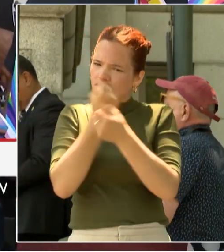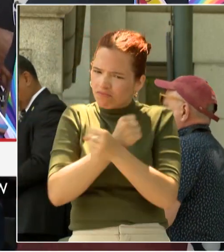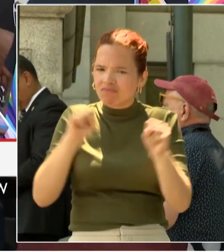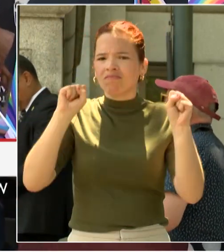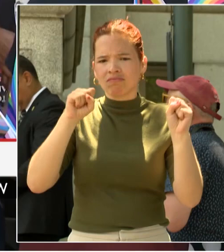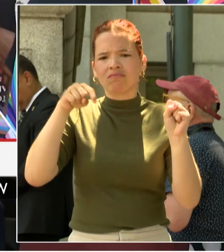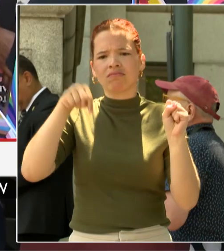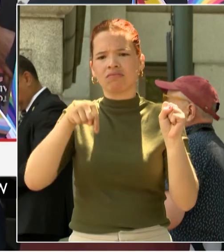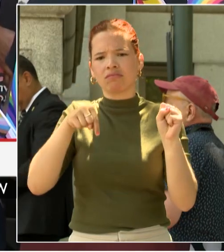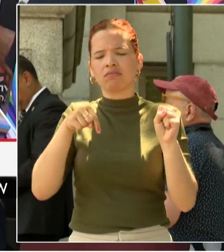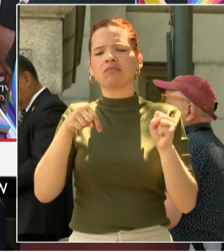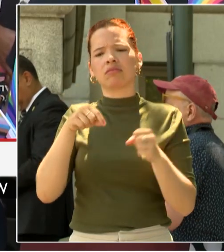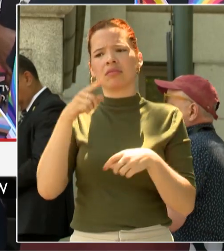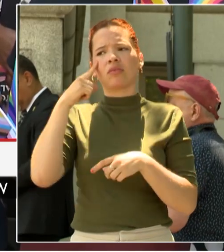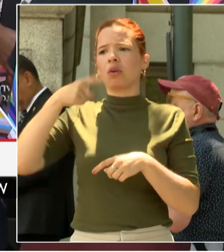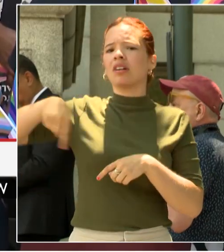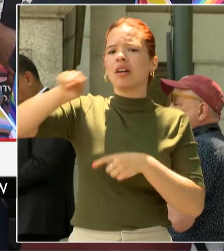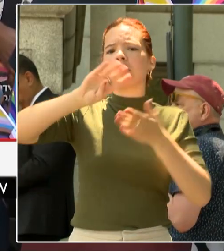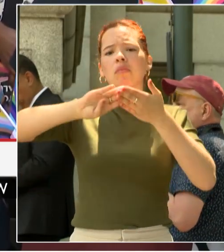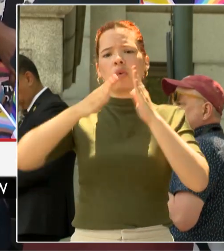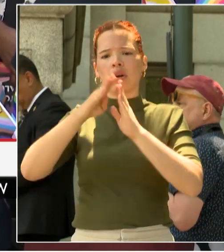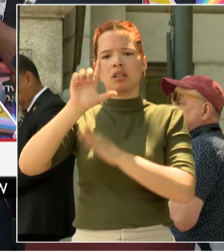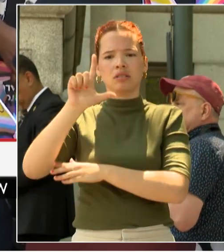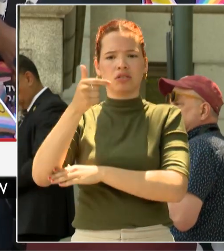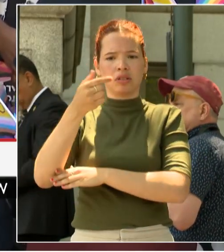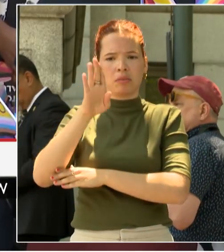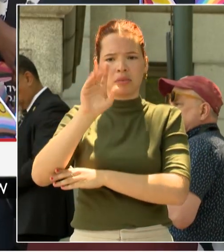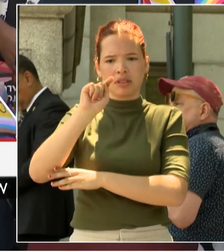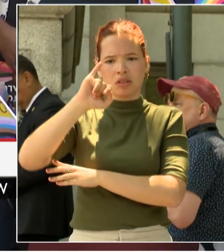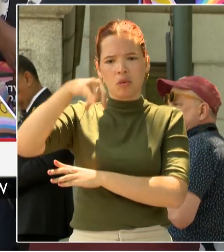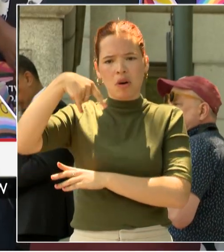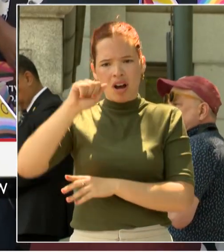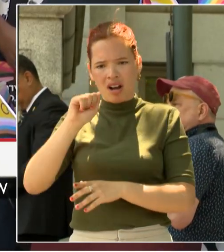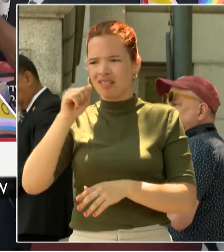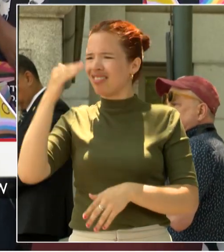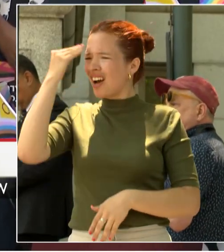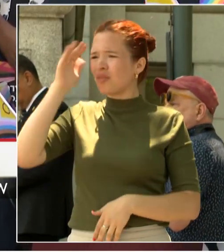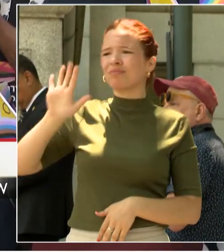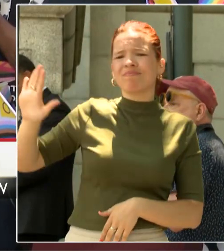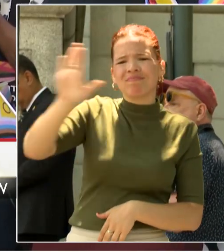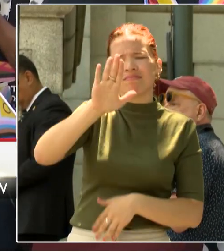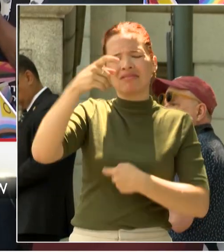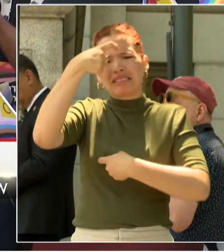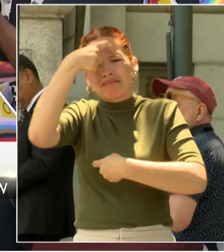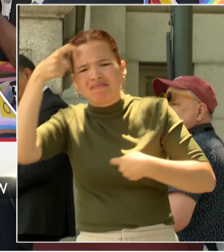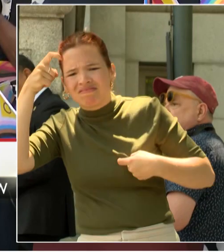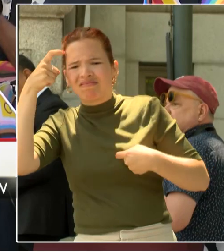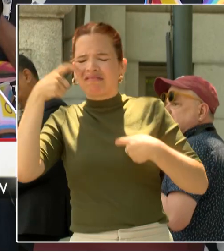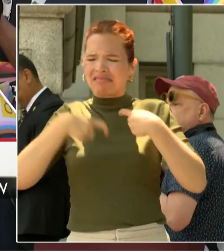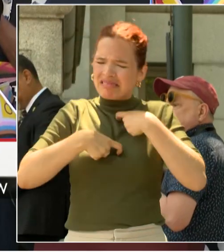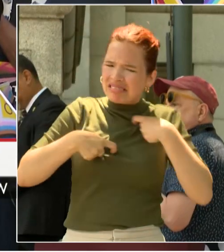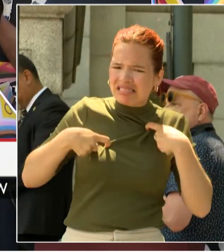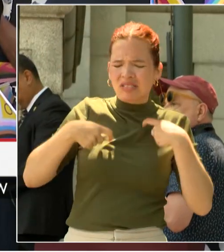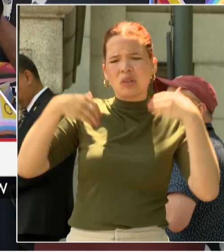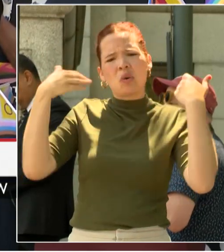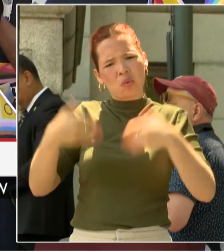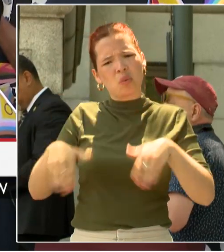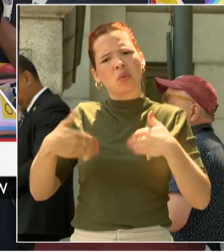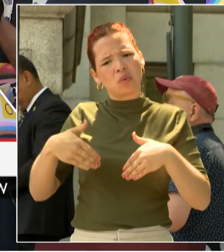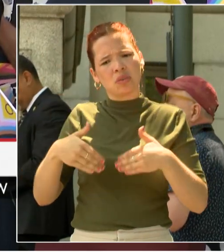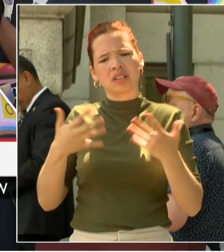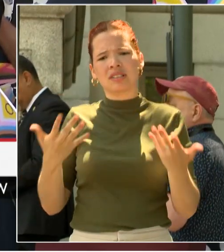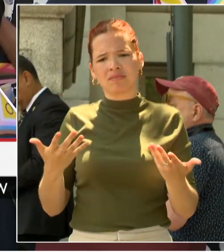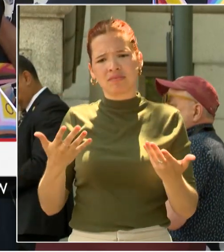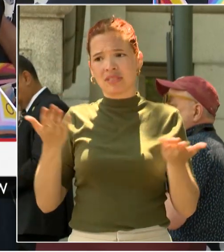a community that has faced marginalization and adversity for far too long. Today we stand here in the district,